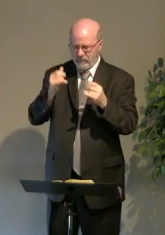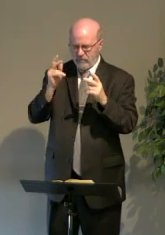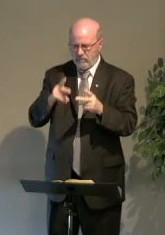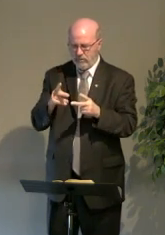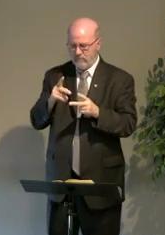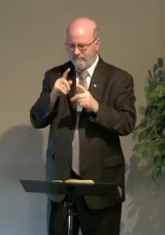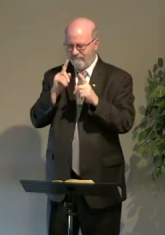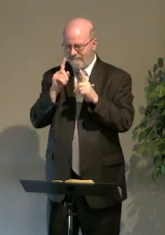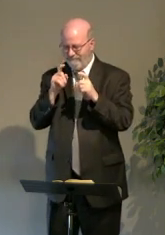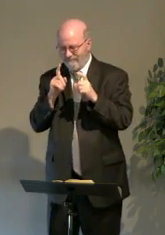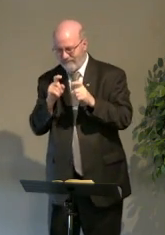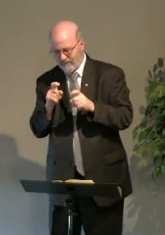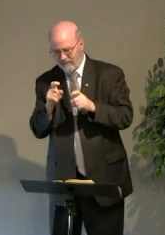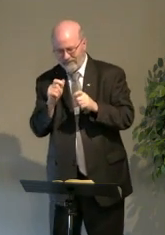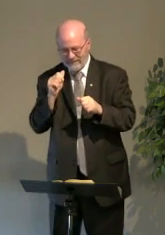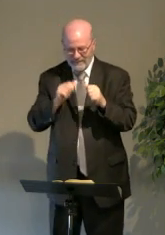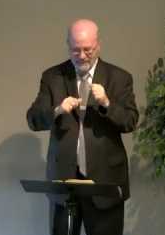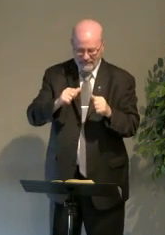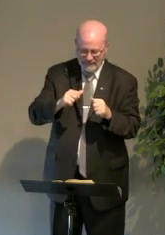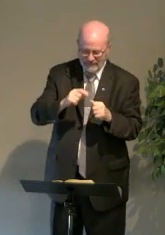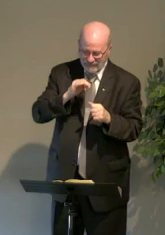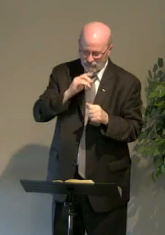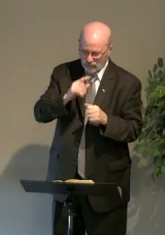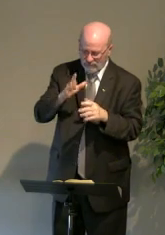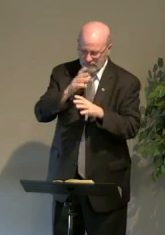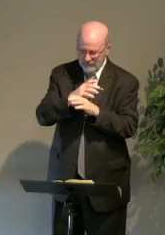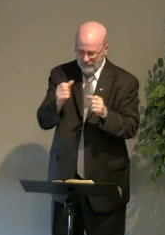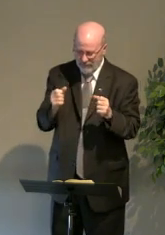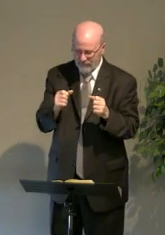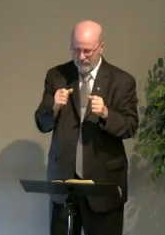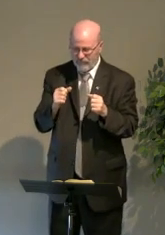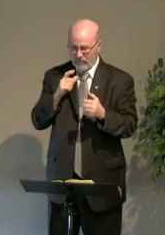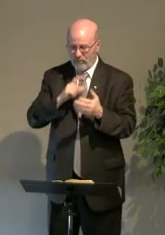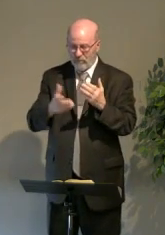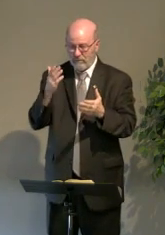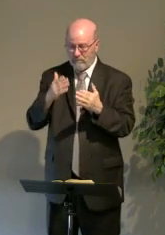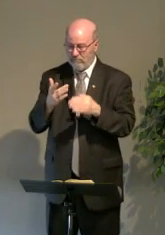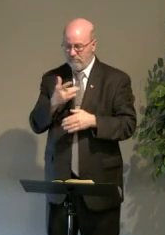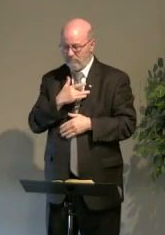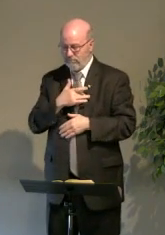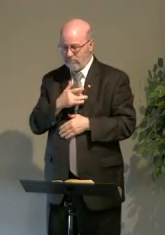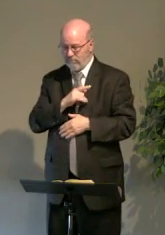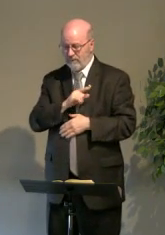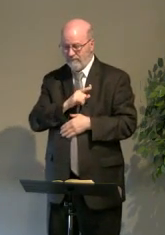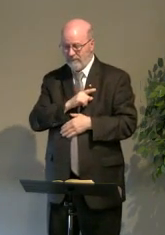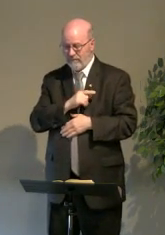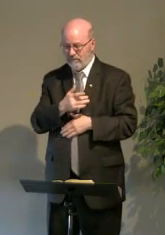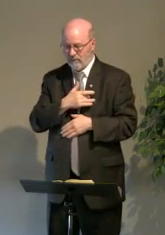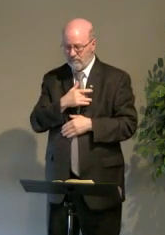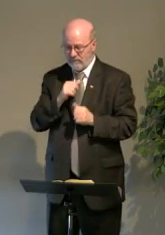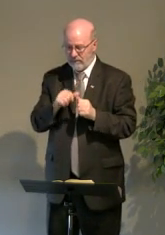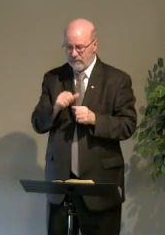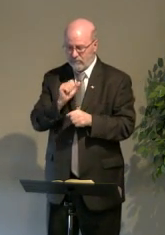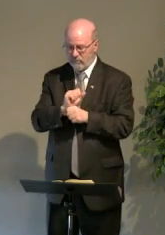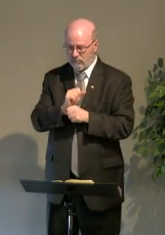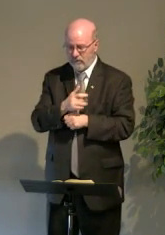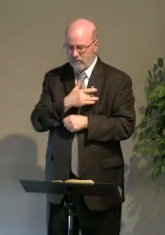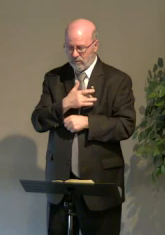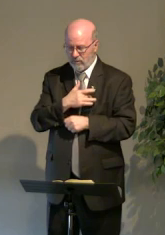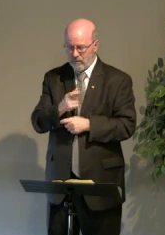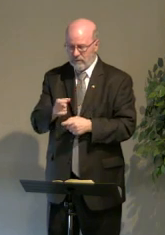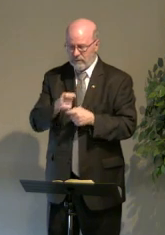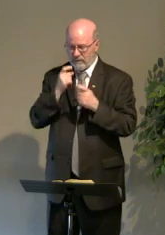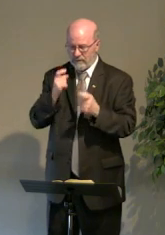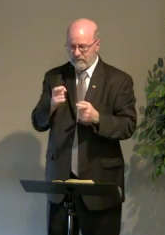one questioning in our midst whether or not they've truly been saved. Or Lord, you've been dealing with them. Lord, continue to work in their heart. Give